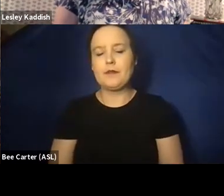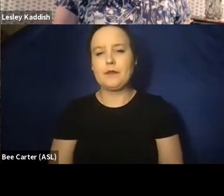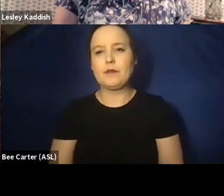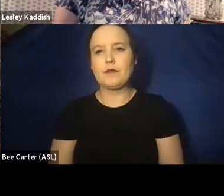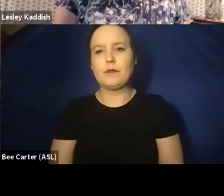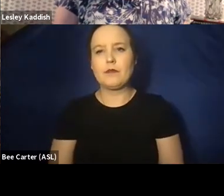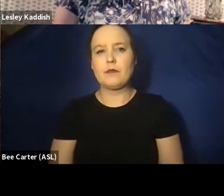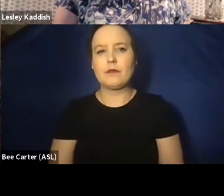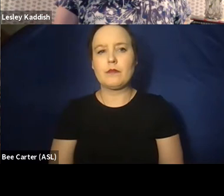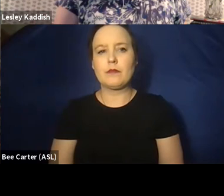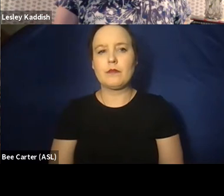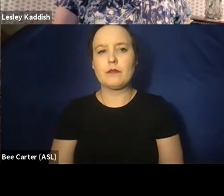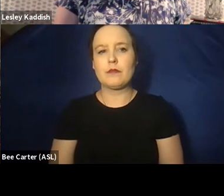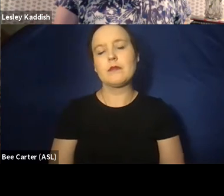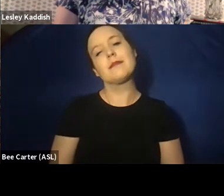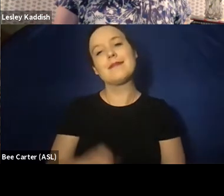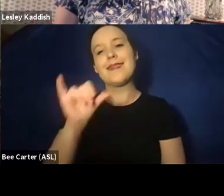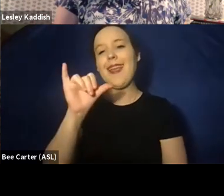Cue the architecture metaphors.